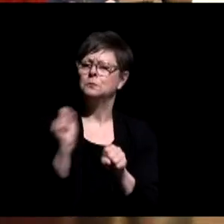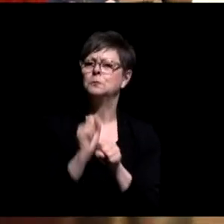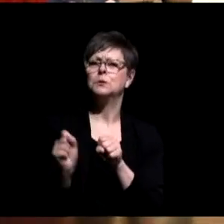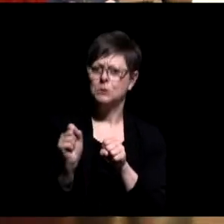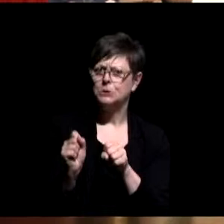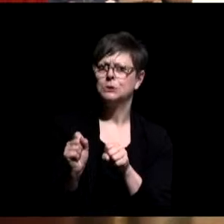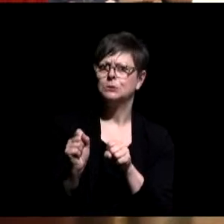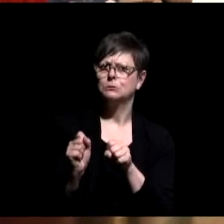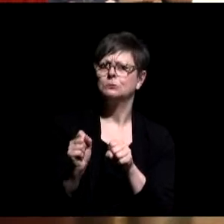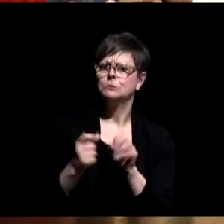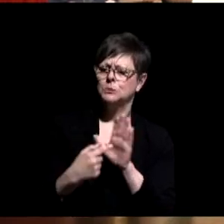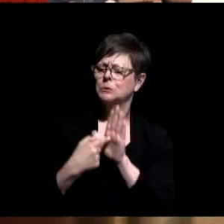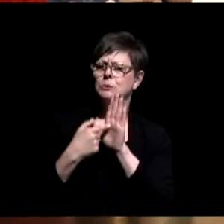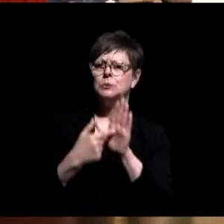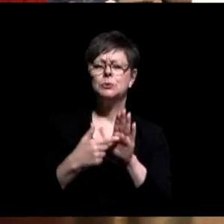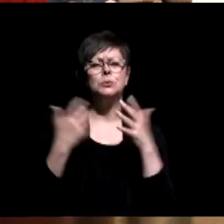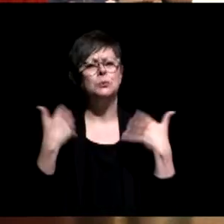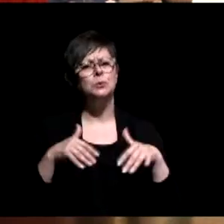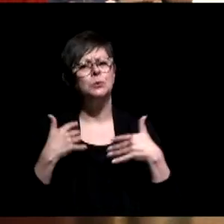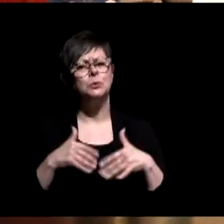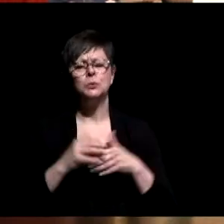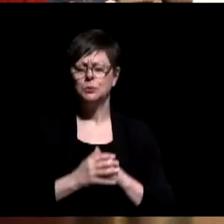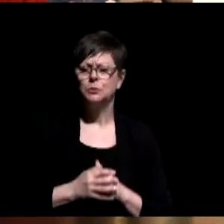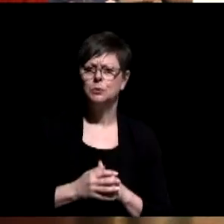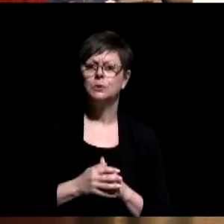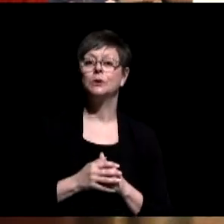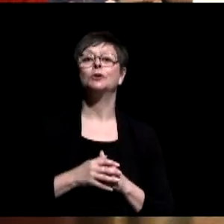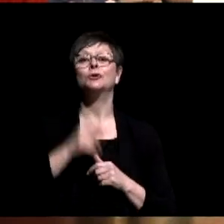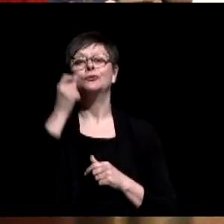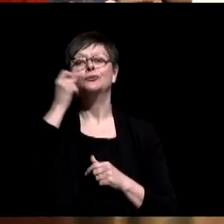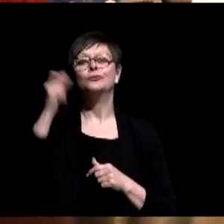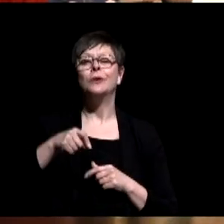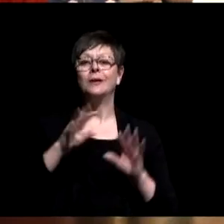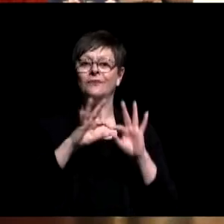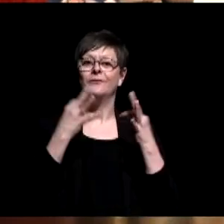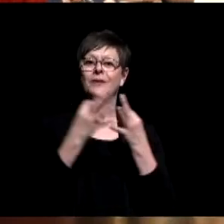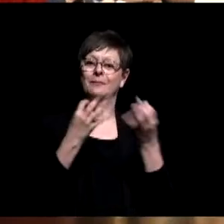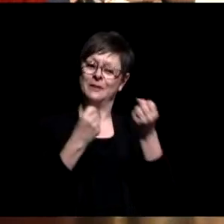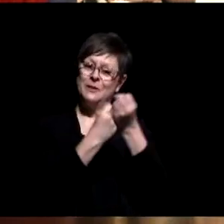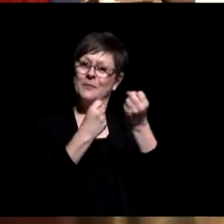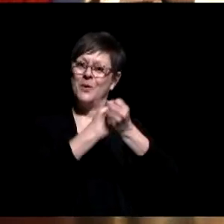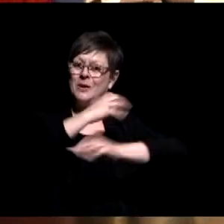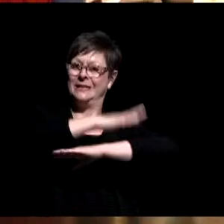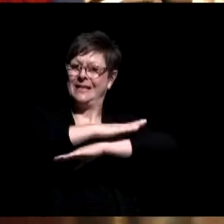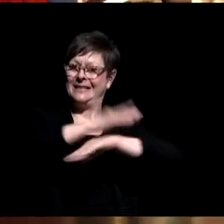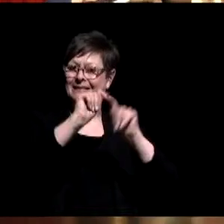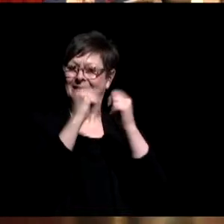demonstrated excellence in public service, the Ukrainian Family Support Desk Team.